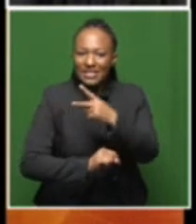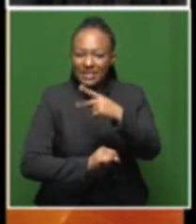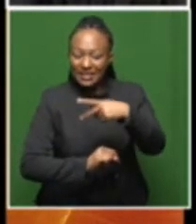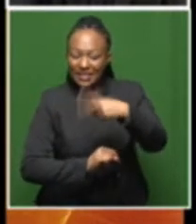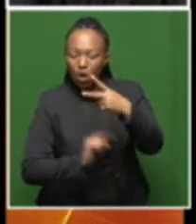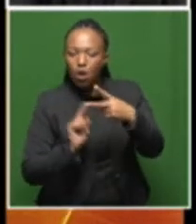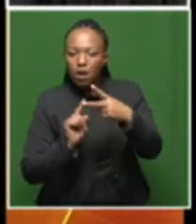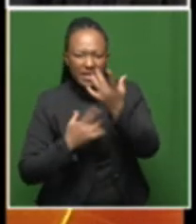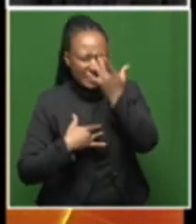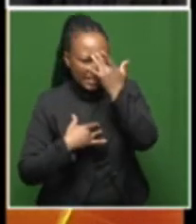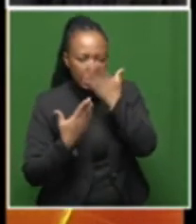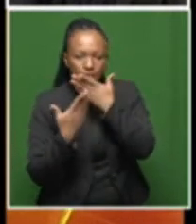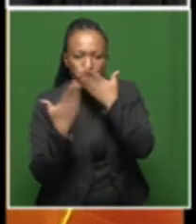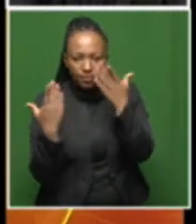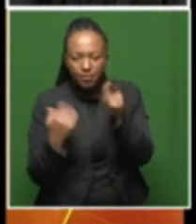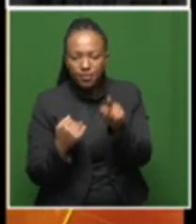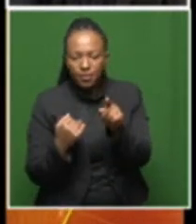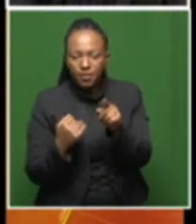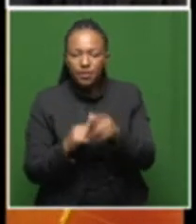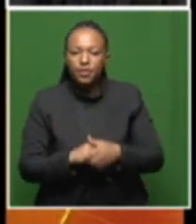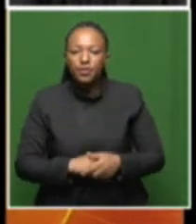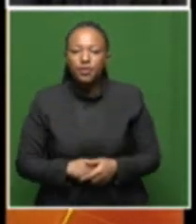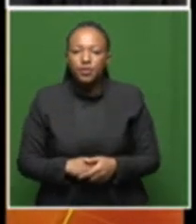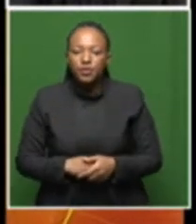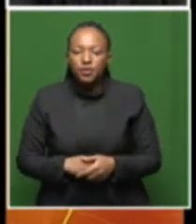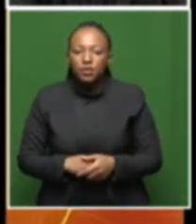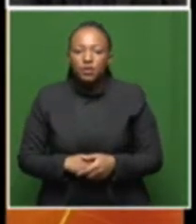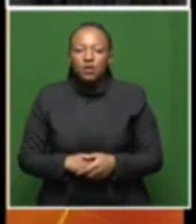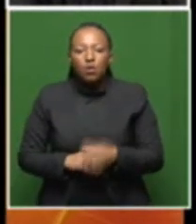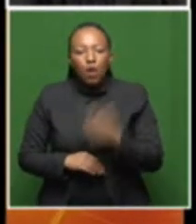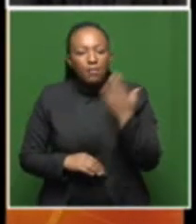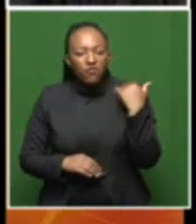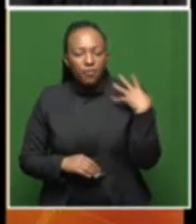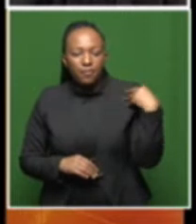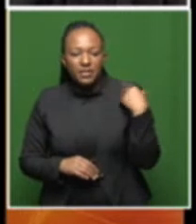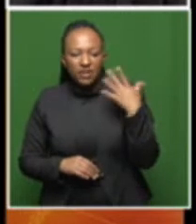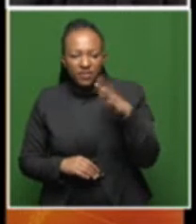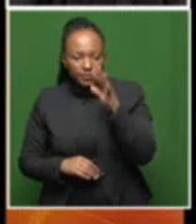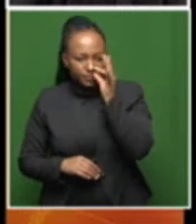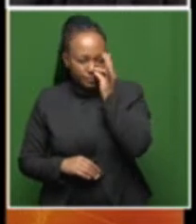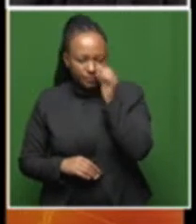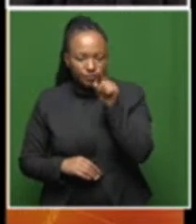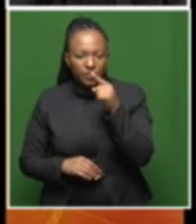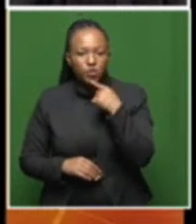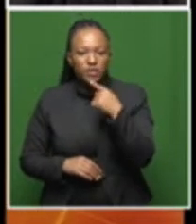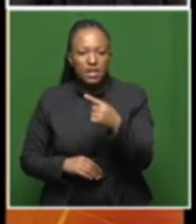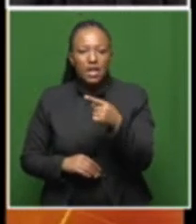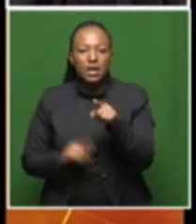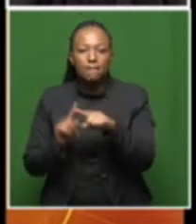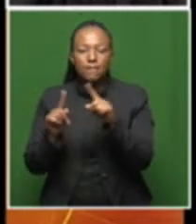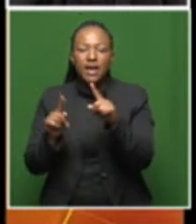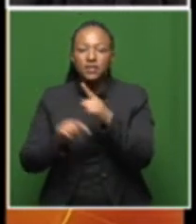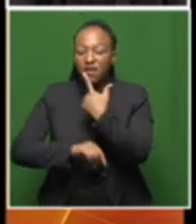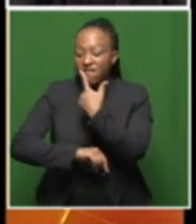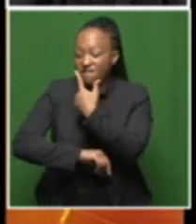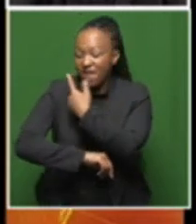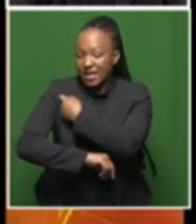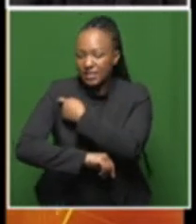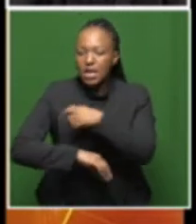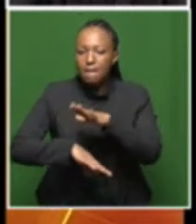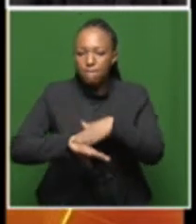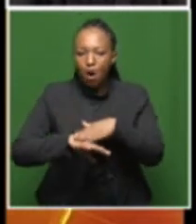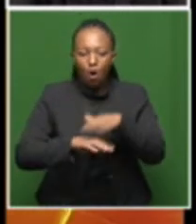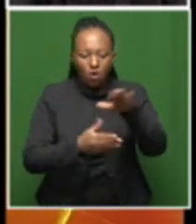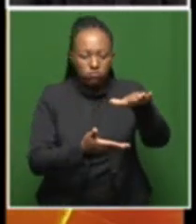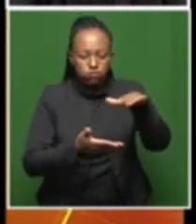symptomatic. And that will allow, as our Minister Kubayi say, to increase the basket of vaccines in South Africa to